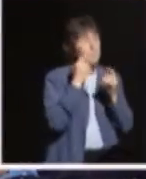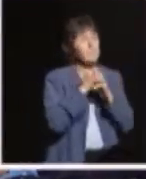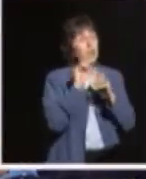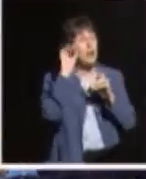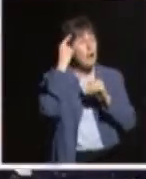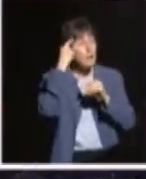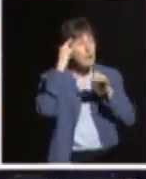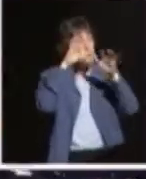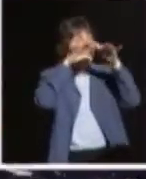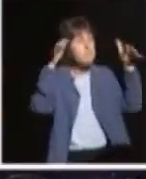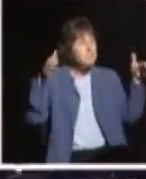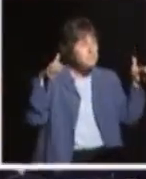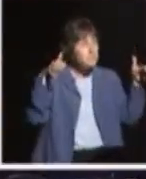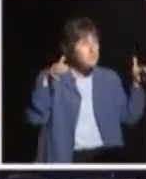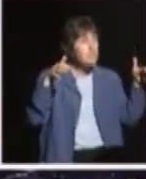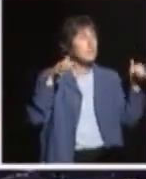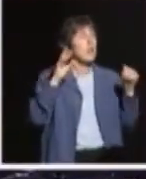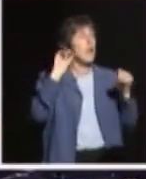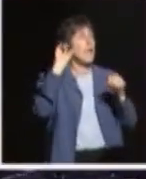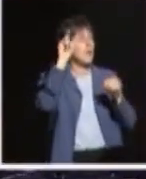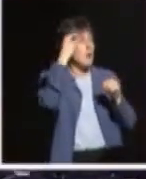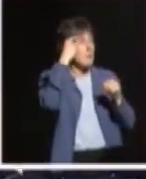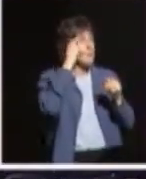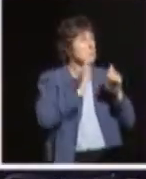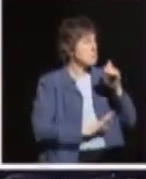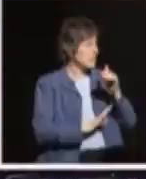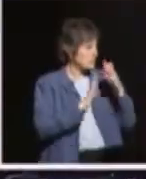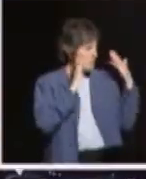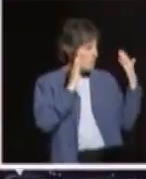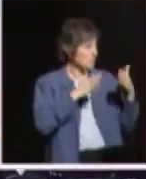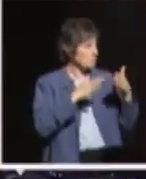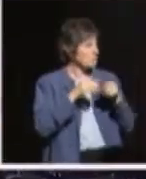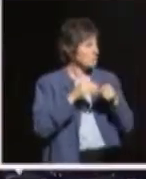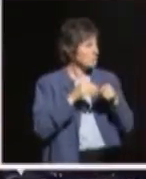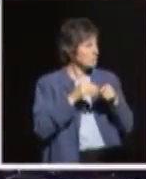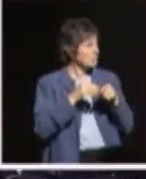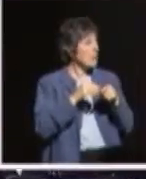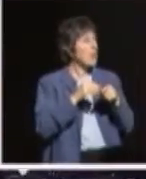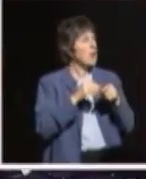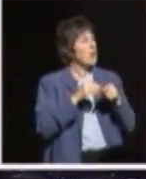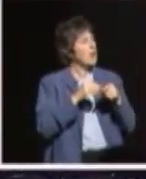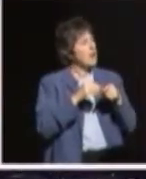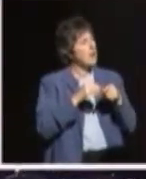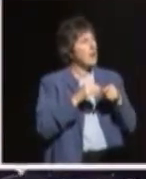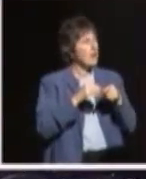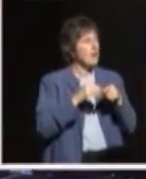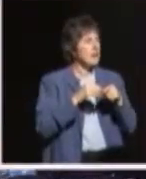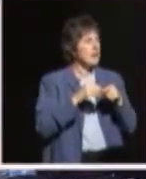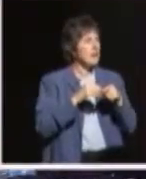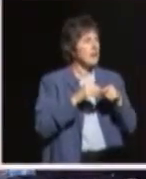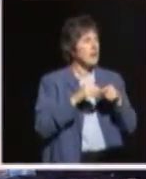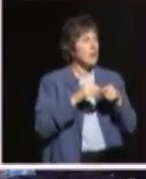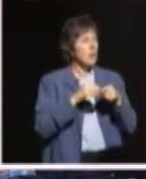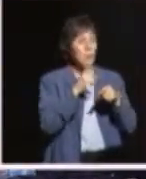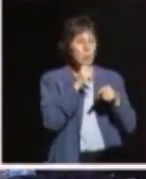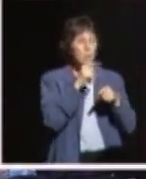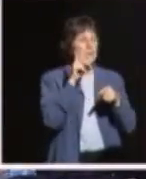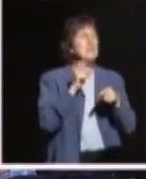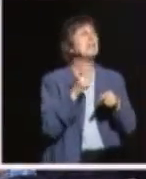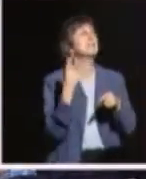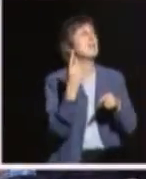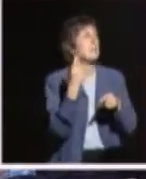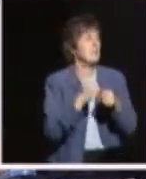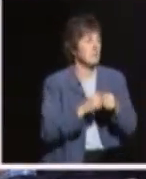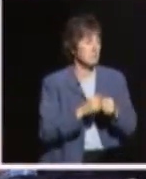government whose fundamental focus is on the needs of those people who have needs. For the